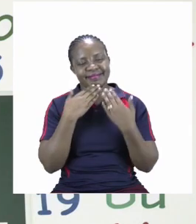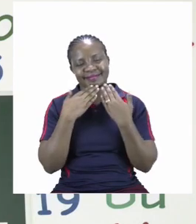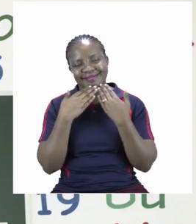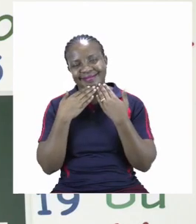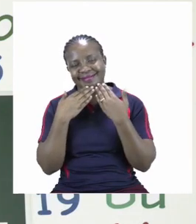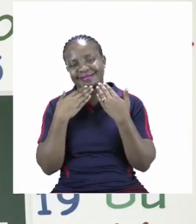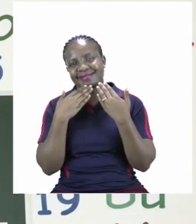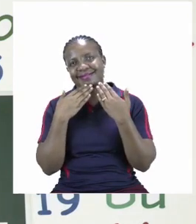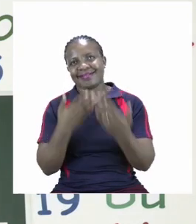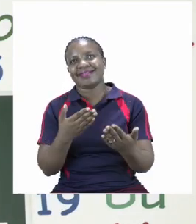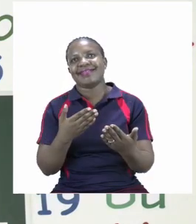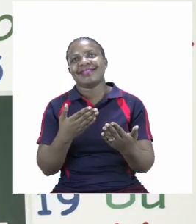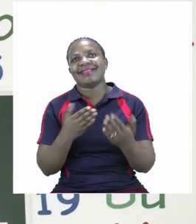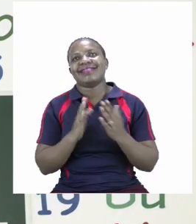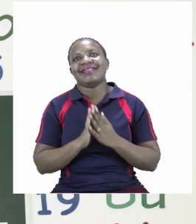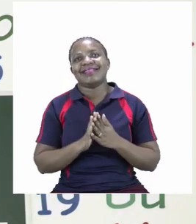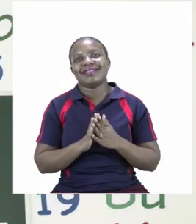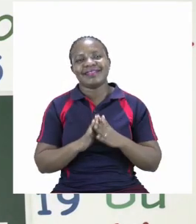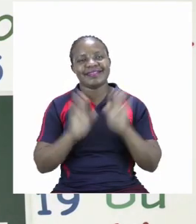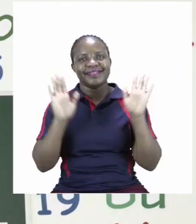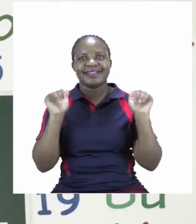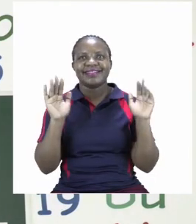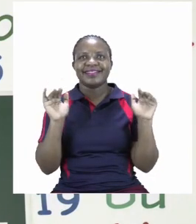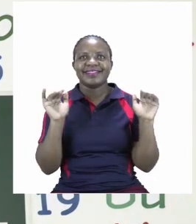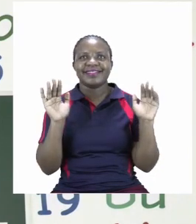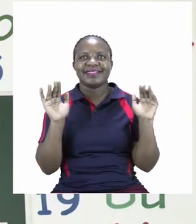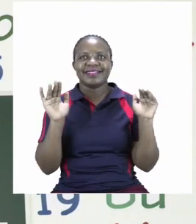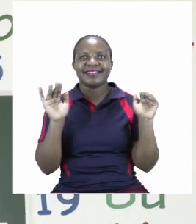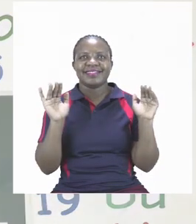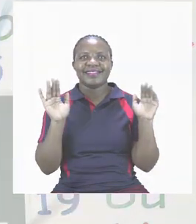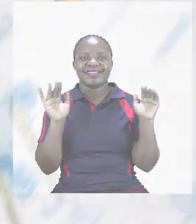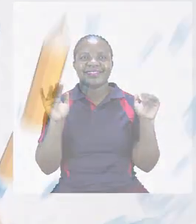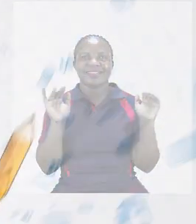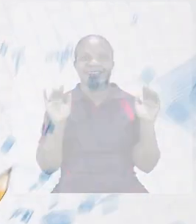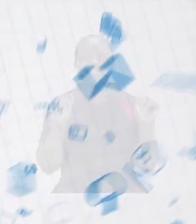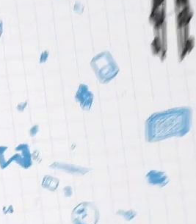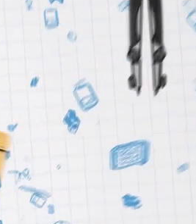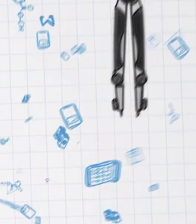so much and goodbye.